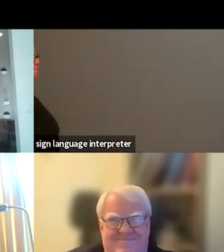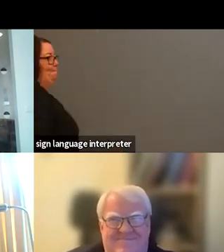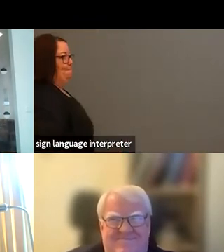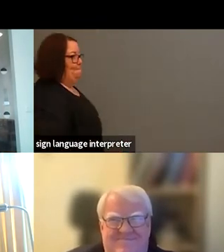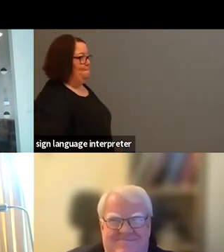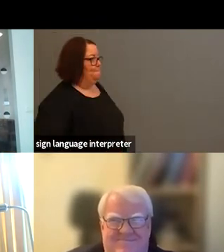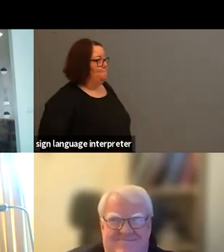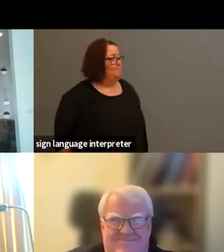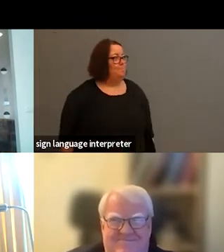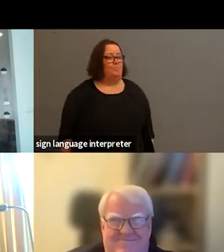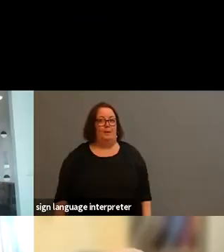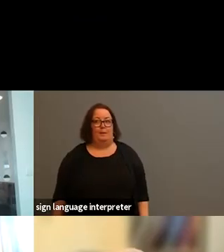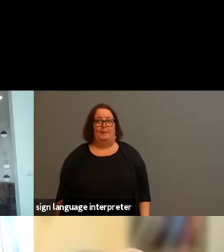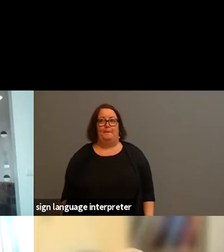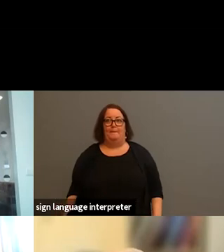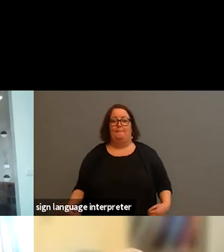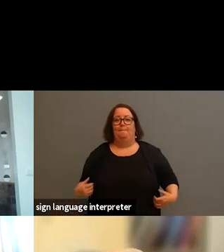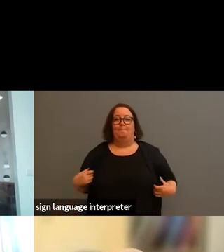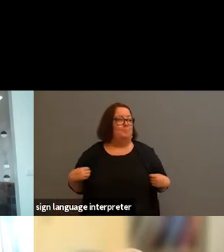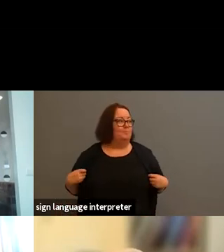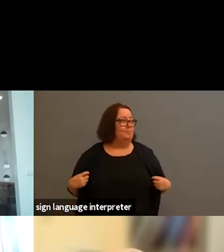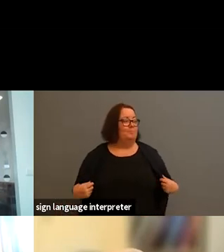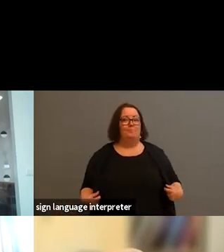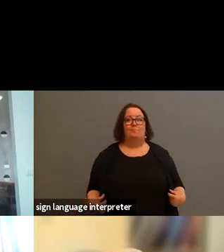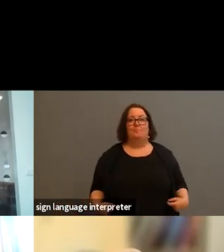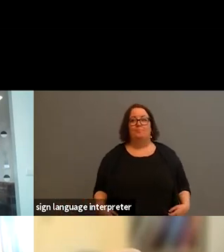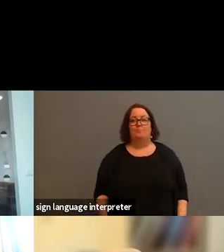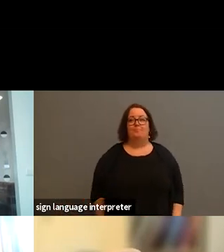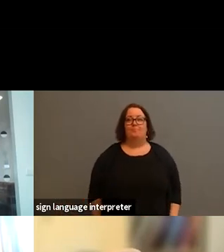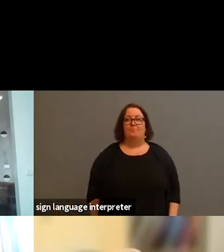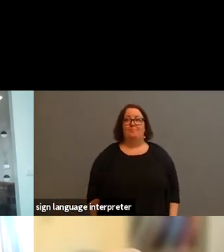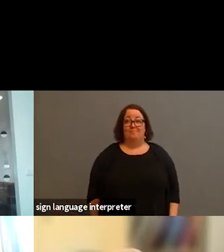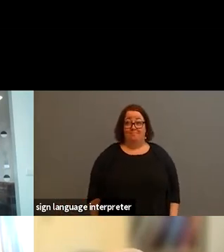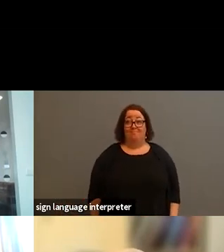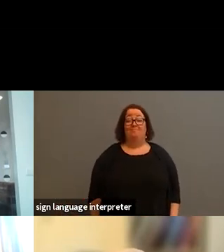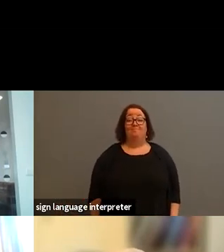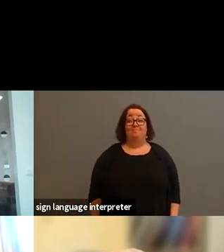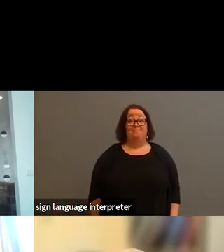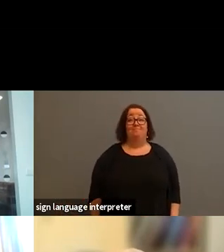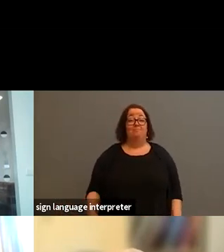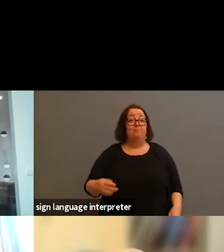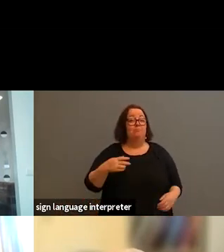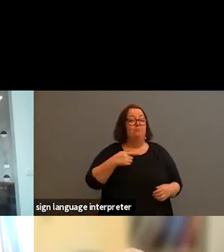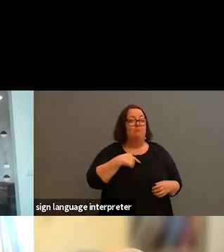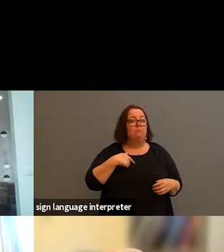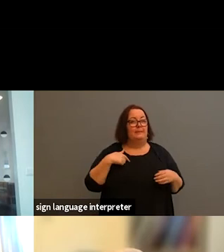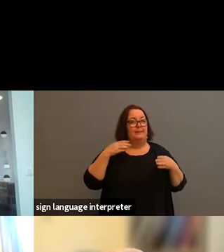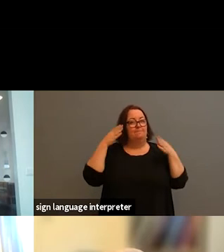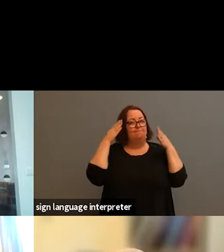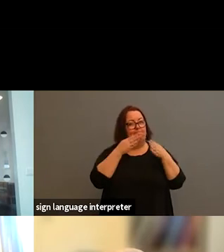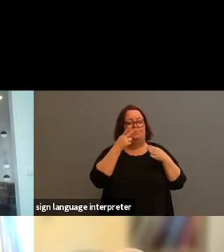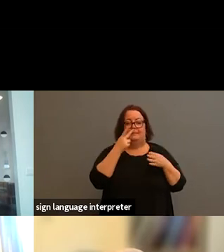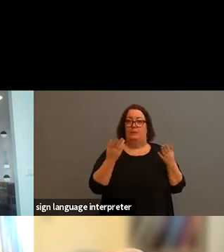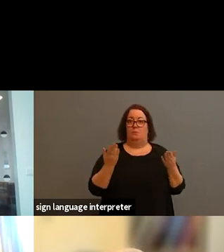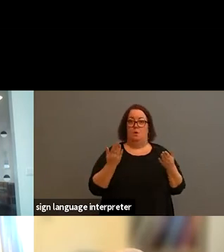have also introduction on how the Norwegian disability organizations have been working in the implementation of the